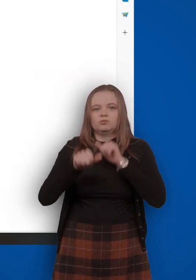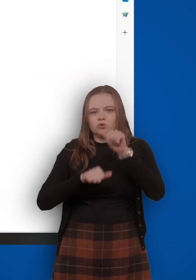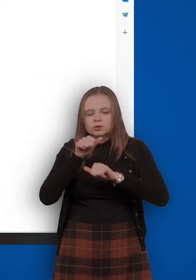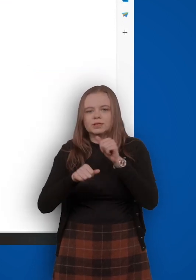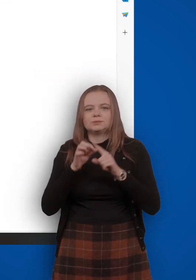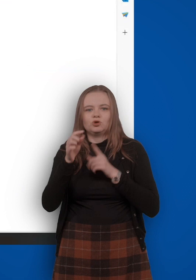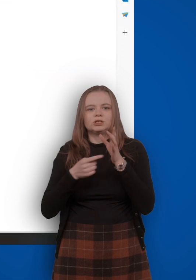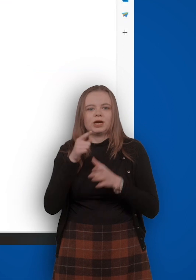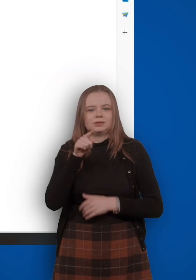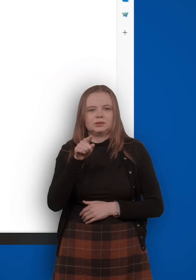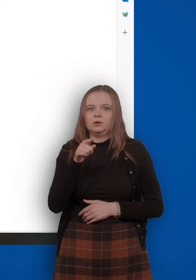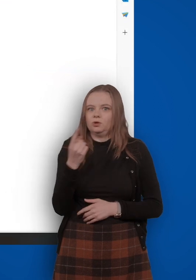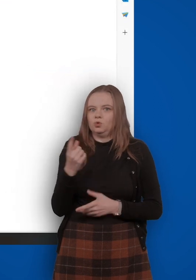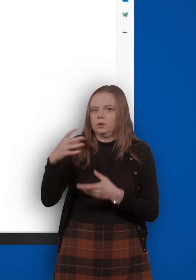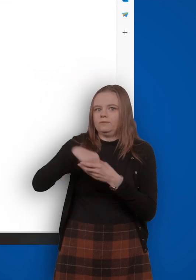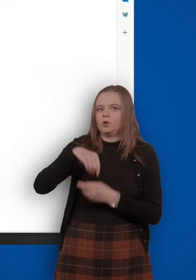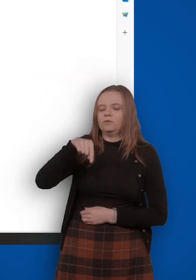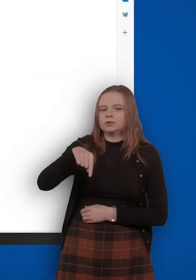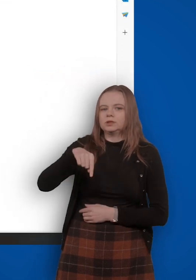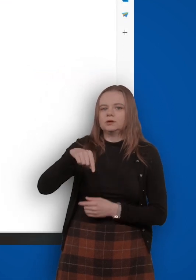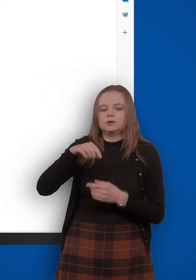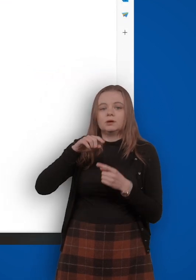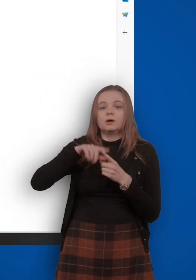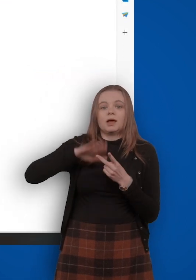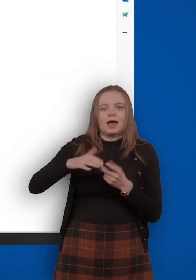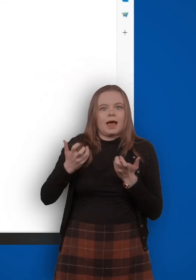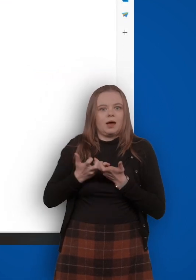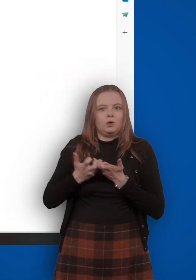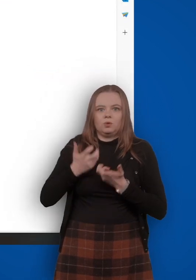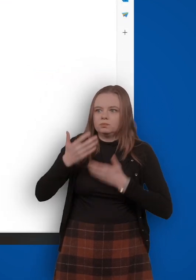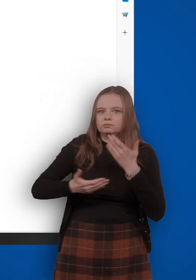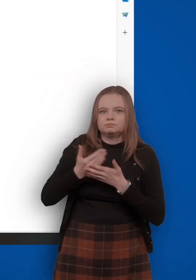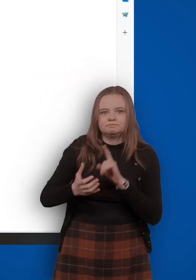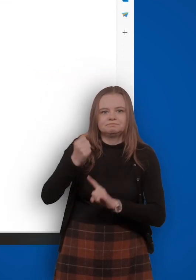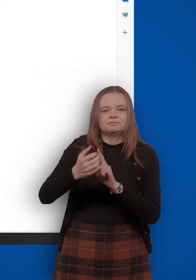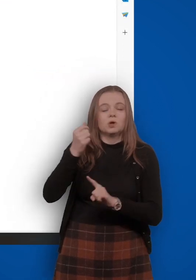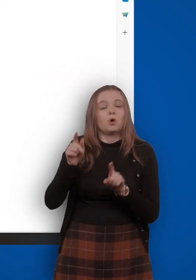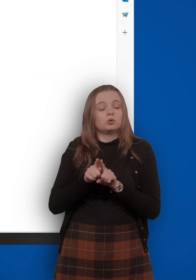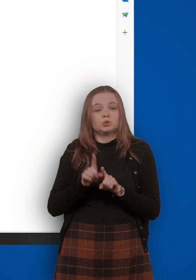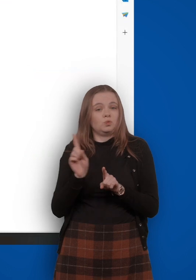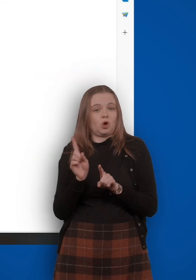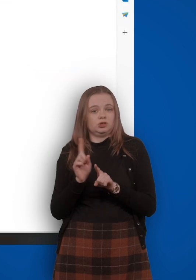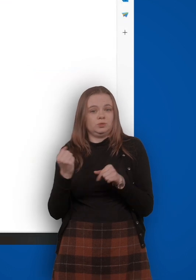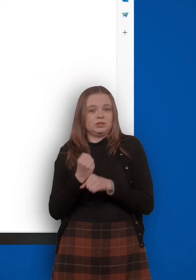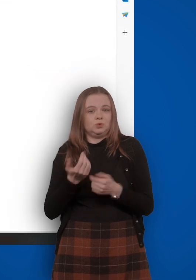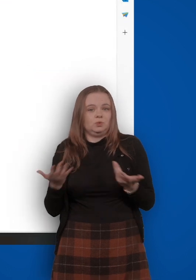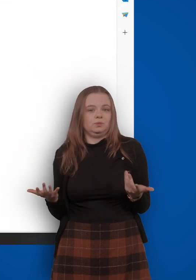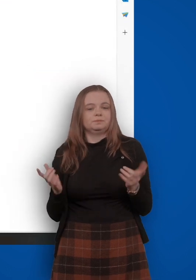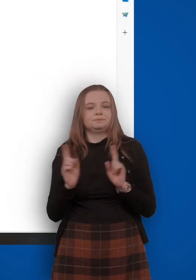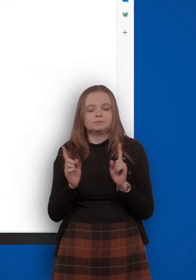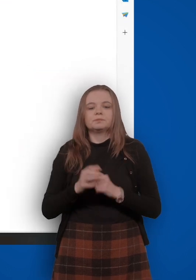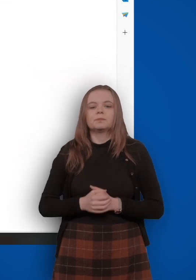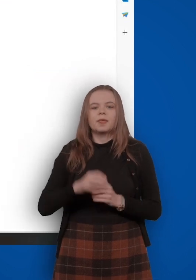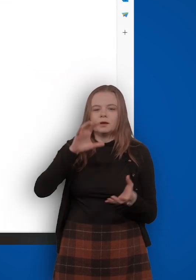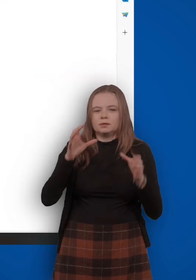project. So who is involved? How do we do things? And what do we do? Then on the front